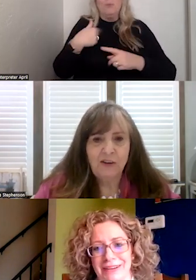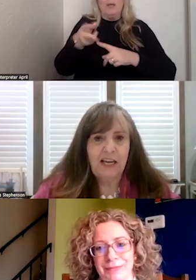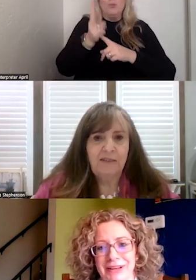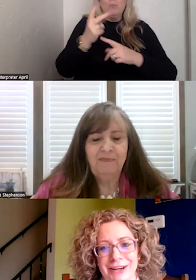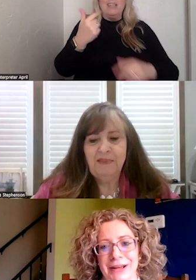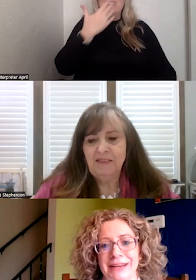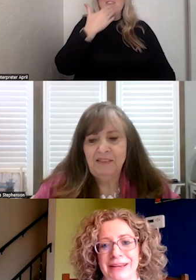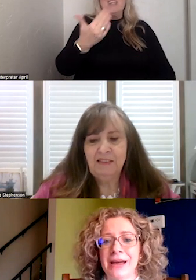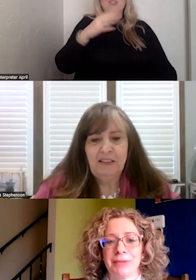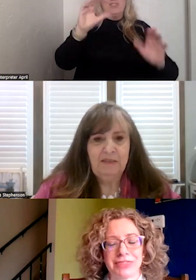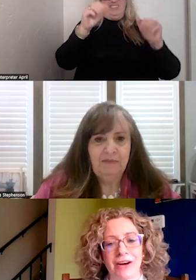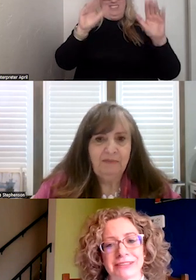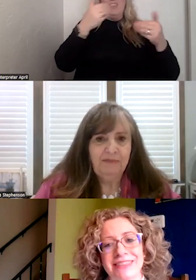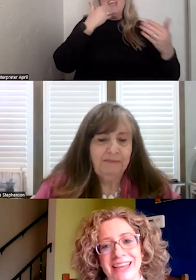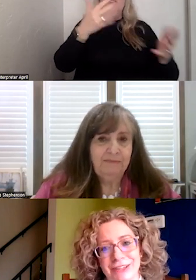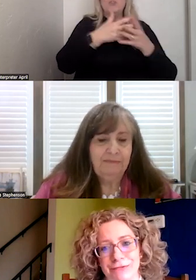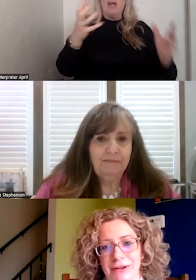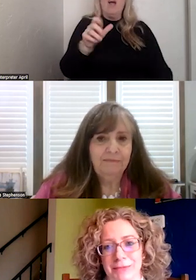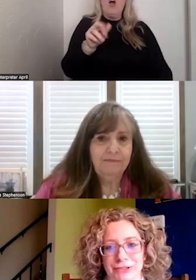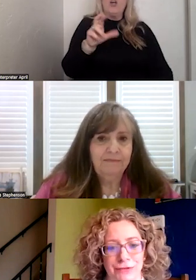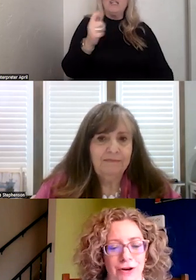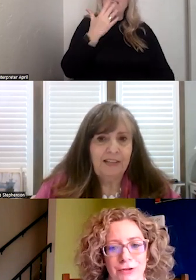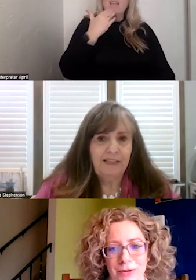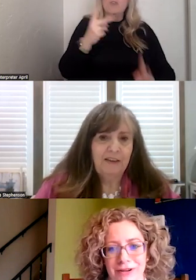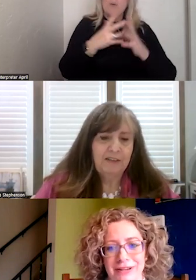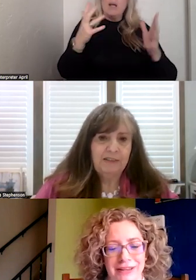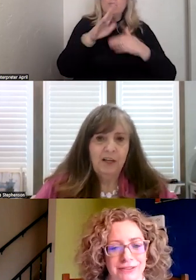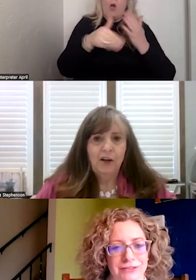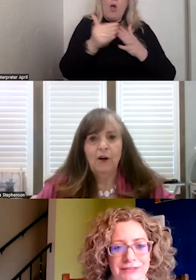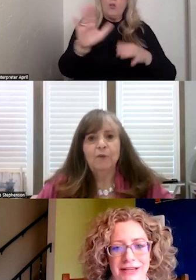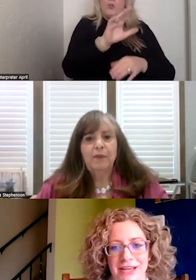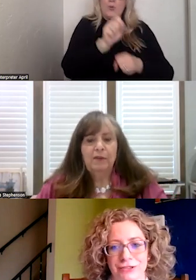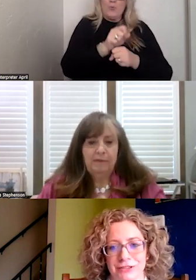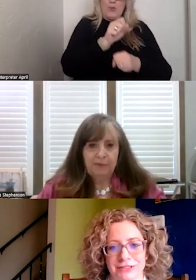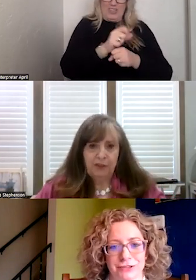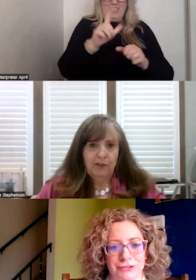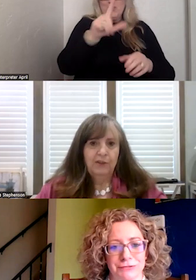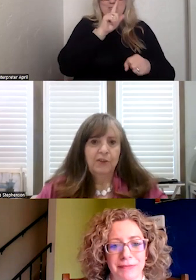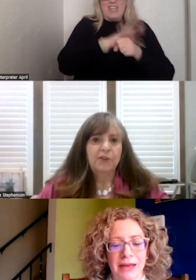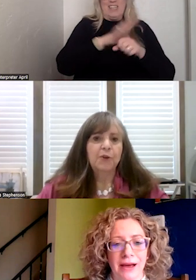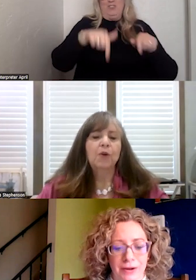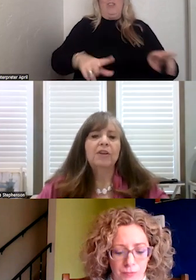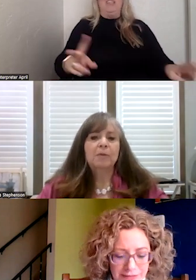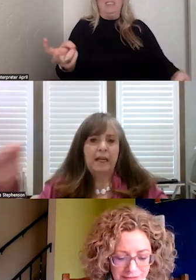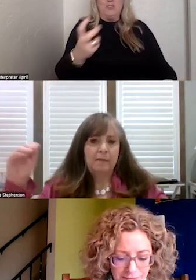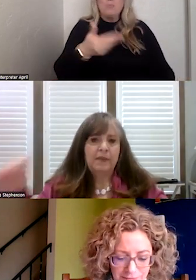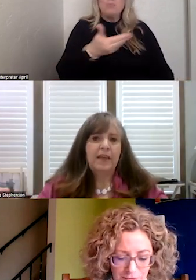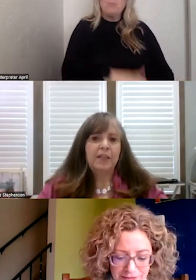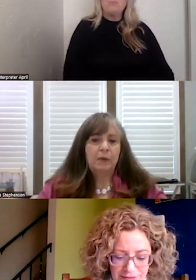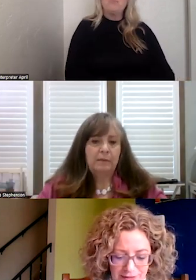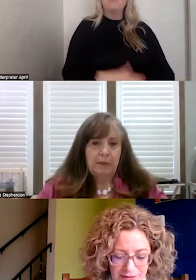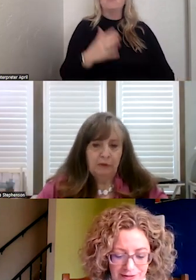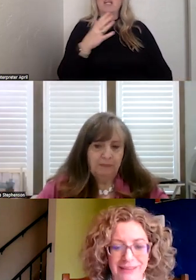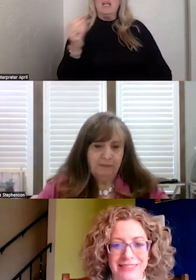So got to run. But Arlene, thank you very much for all your work and your dedication to this issue. You're welcome. We're not going to